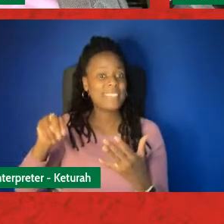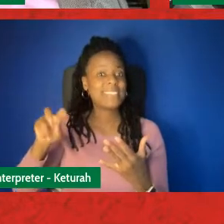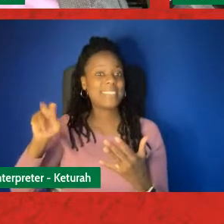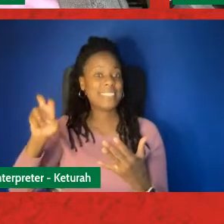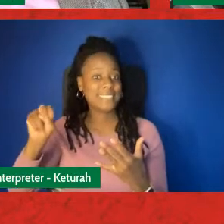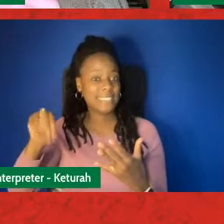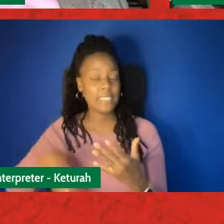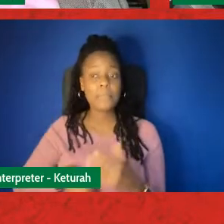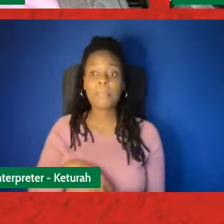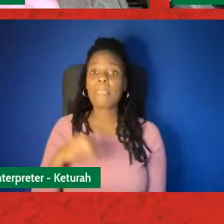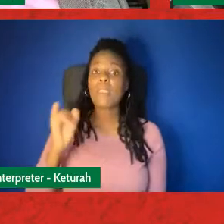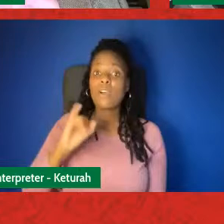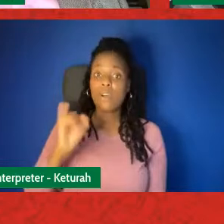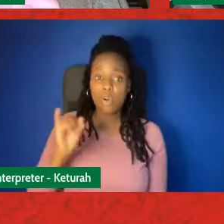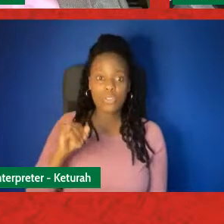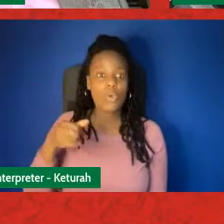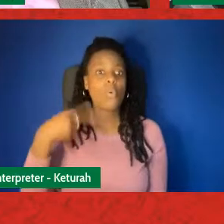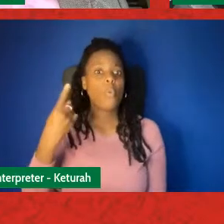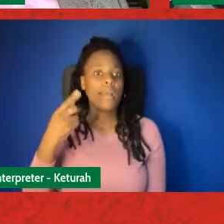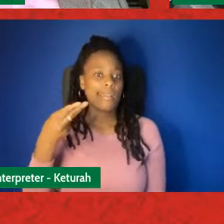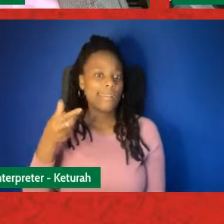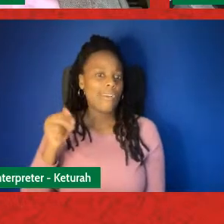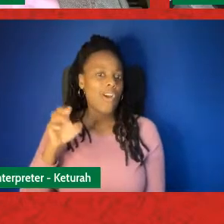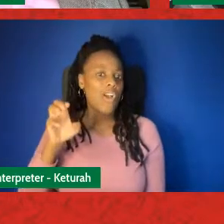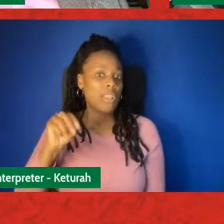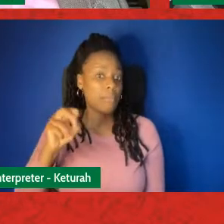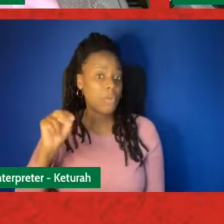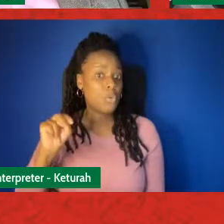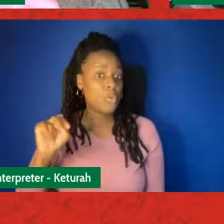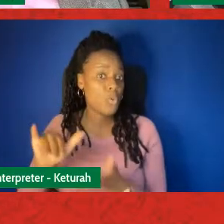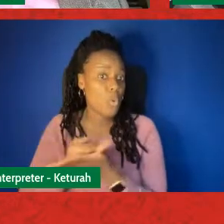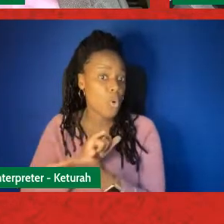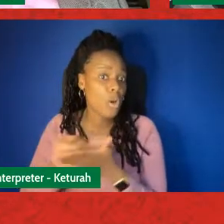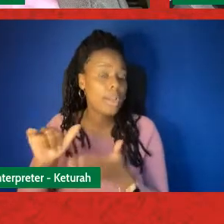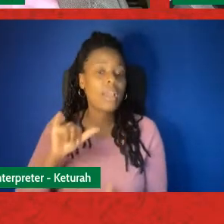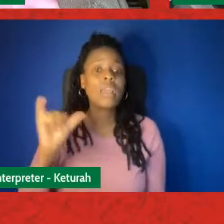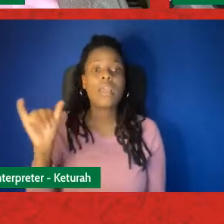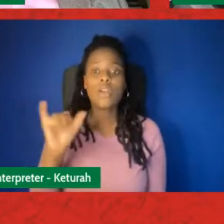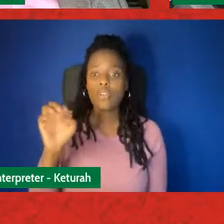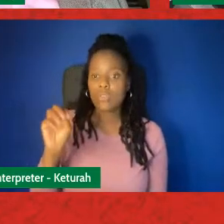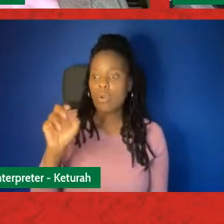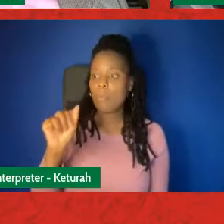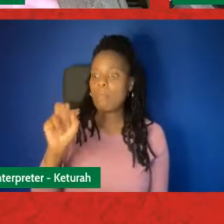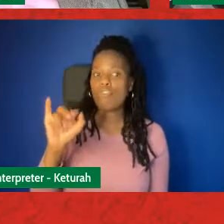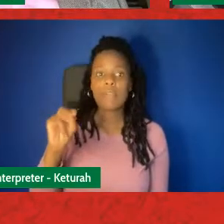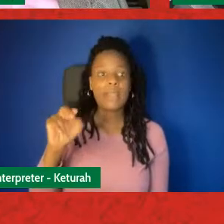in Harlem, New York, the Arena Players in Baltimore, Maryland,